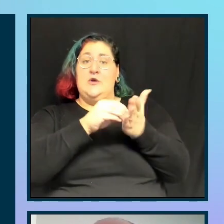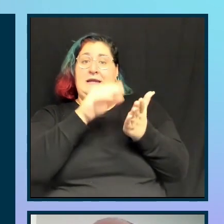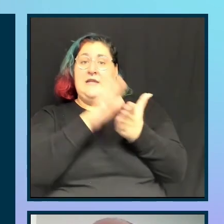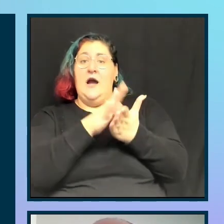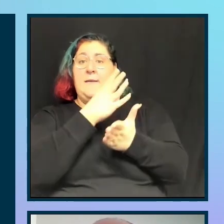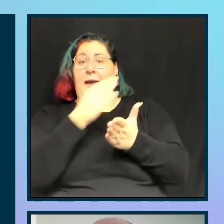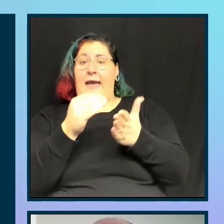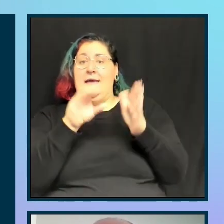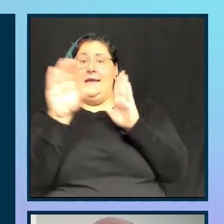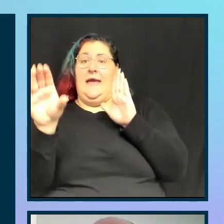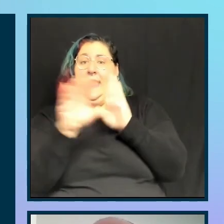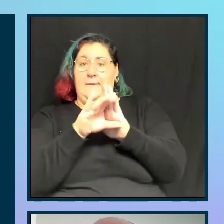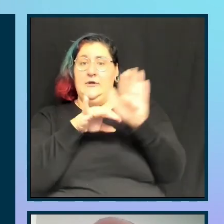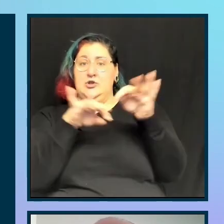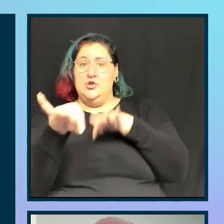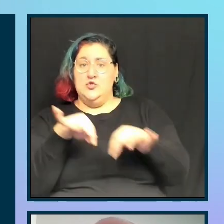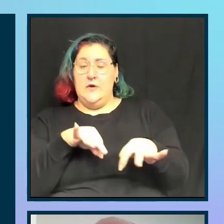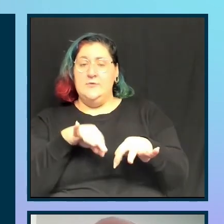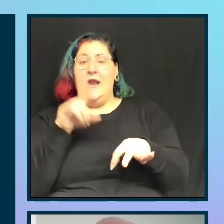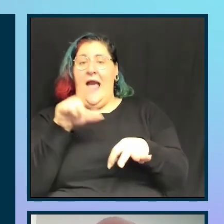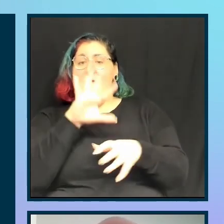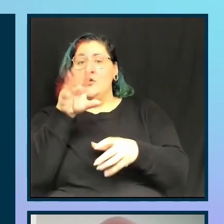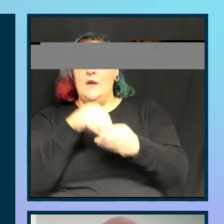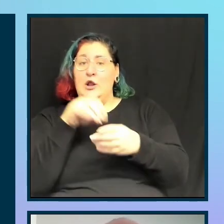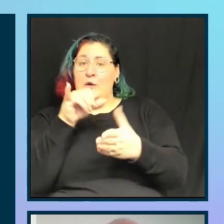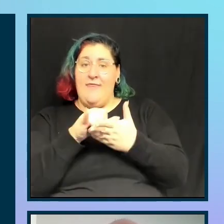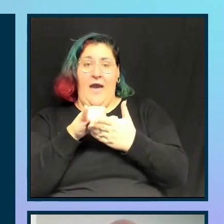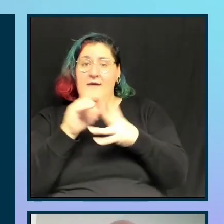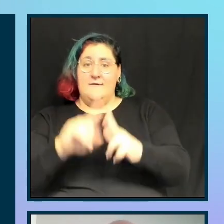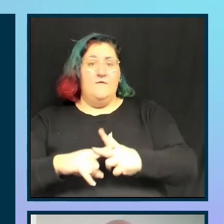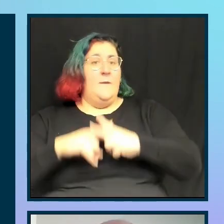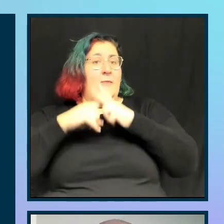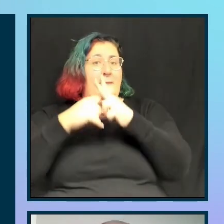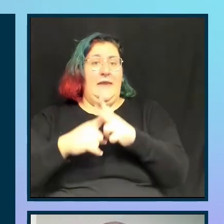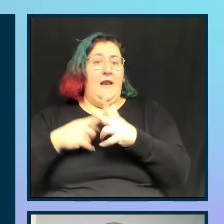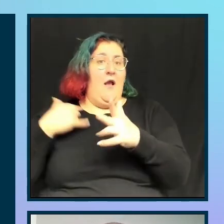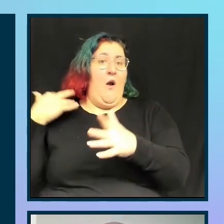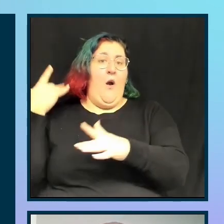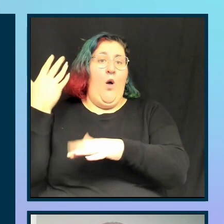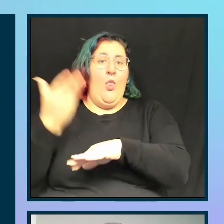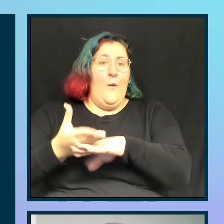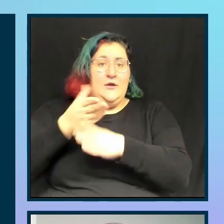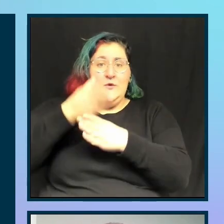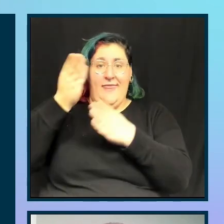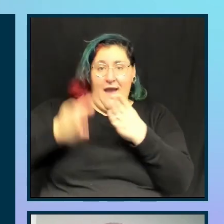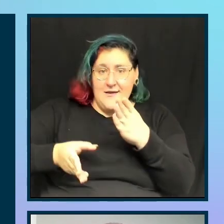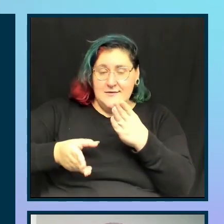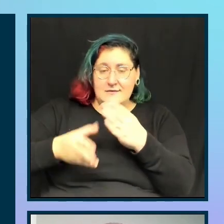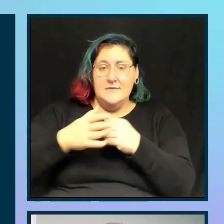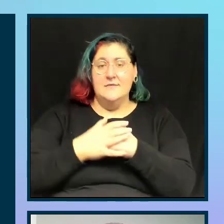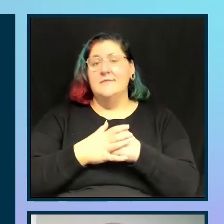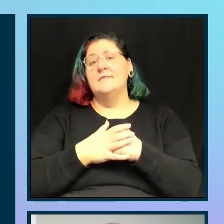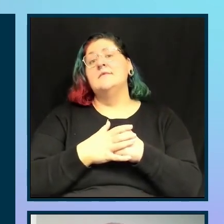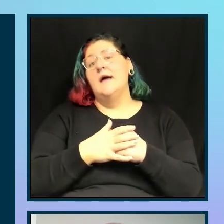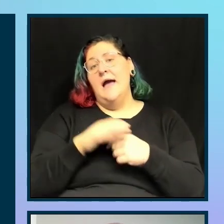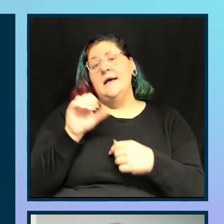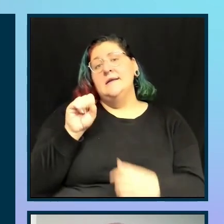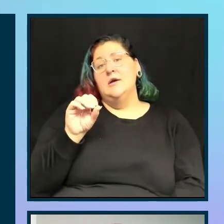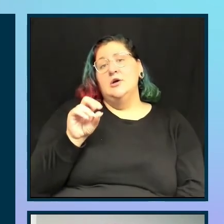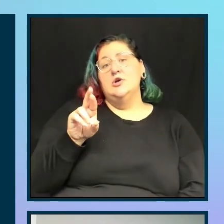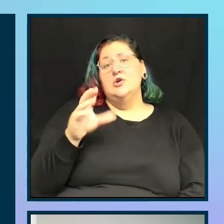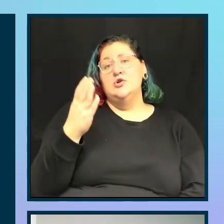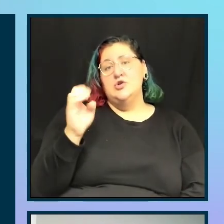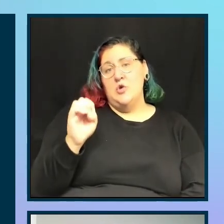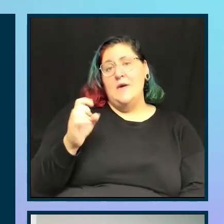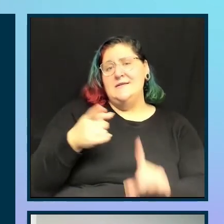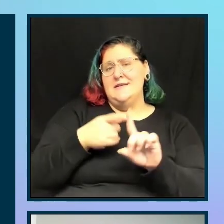front of getting to the point where you're going to render that material to a final delivery. And since source comes in from authors in a